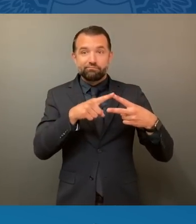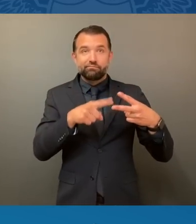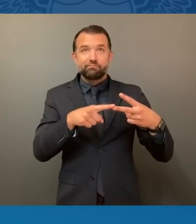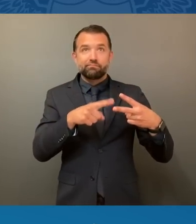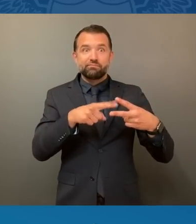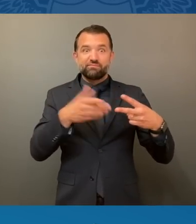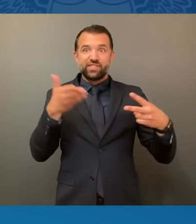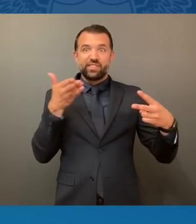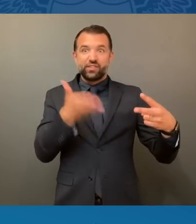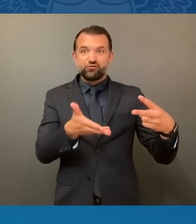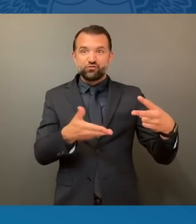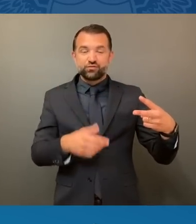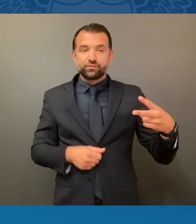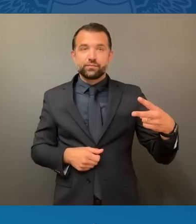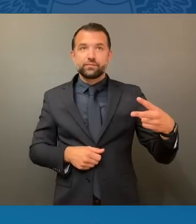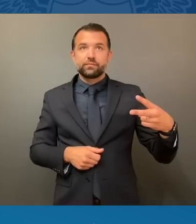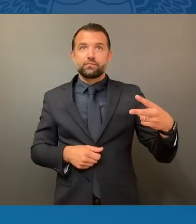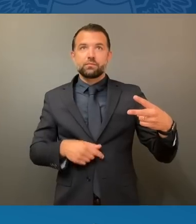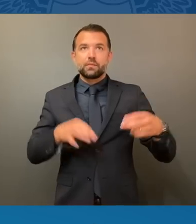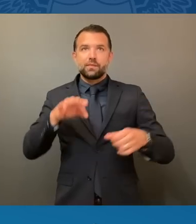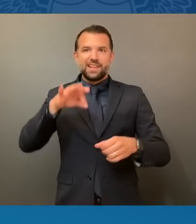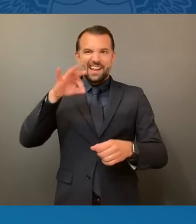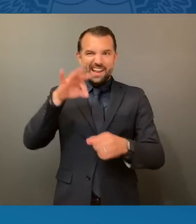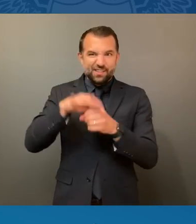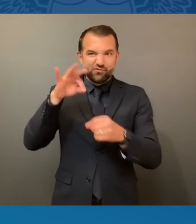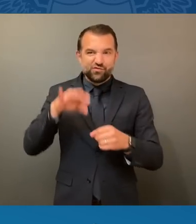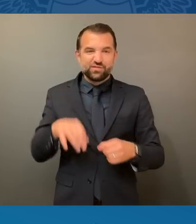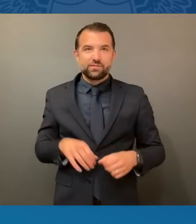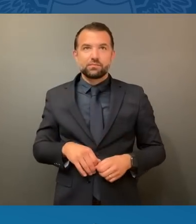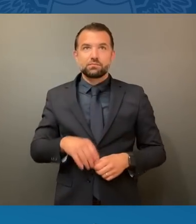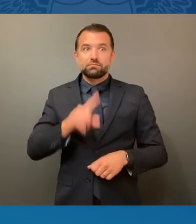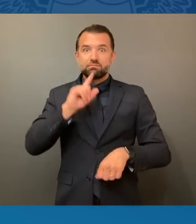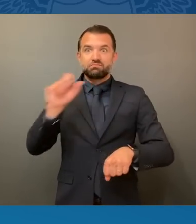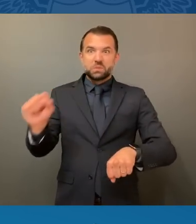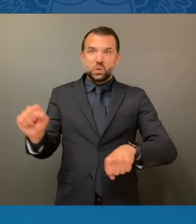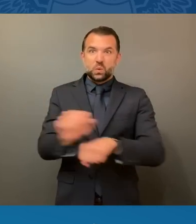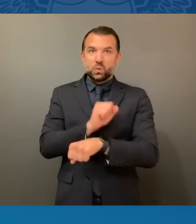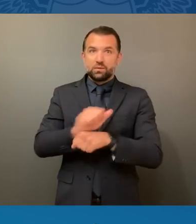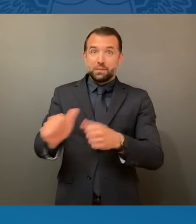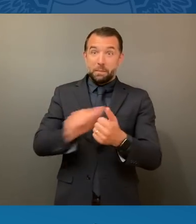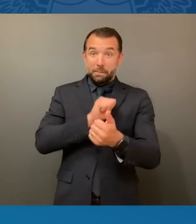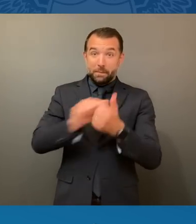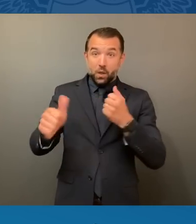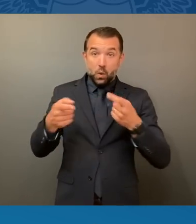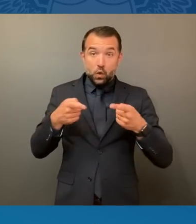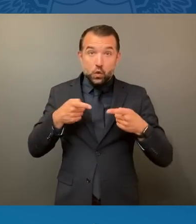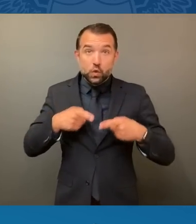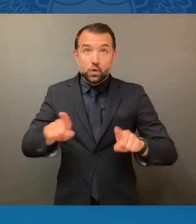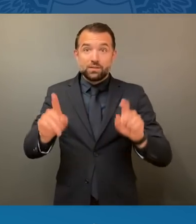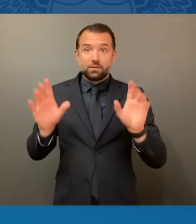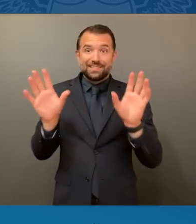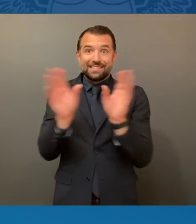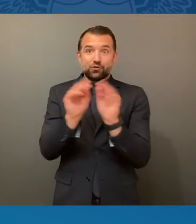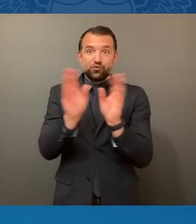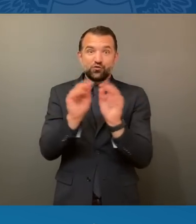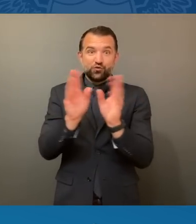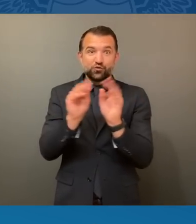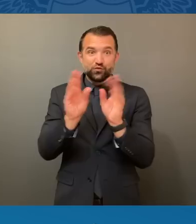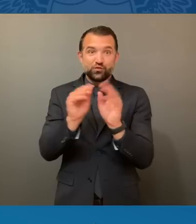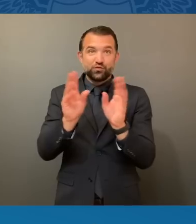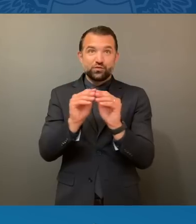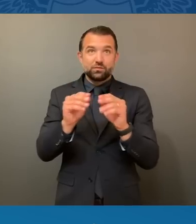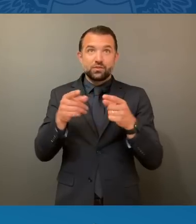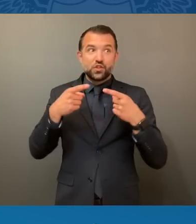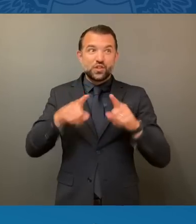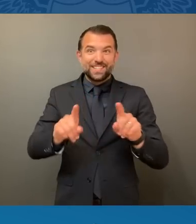they're elected in the chamber. They're during session, doing the session in a